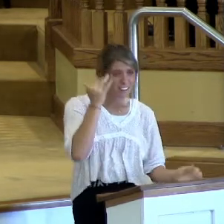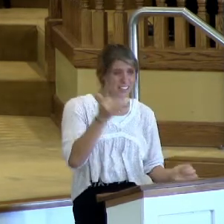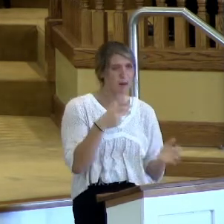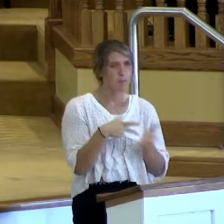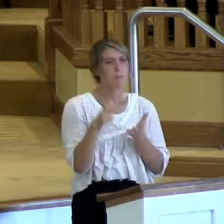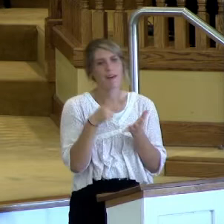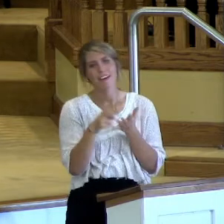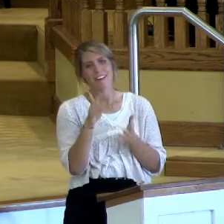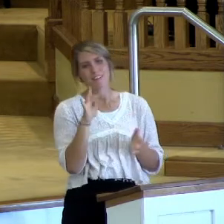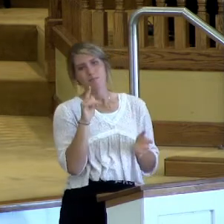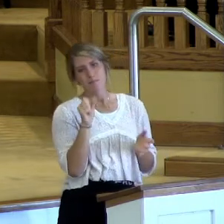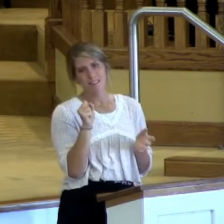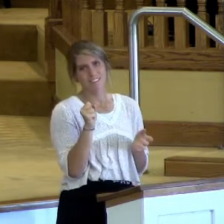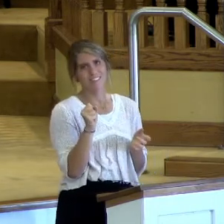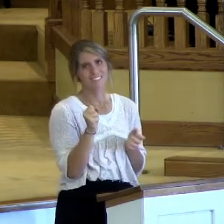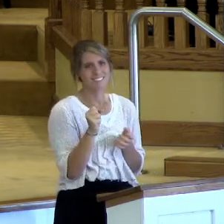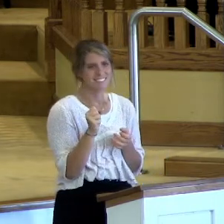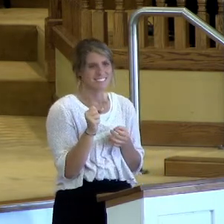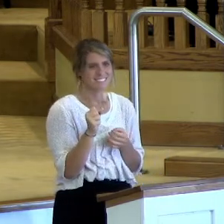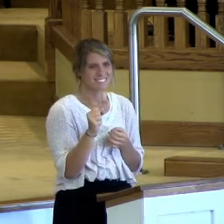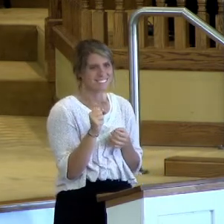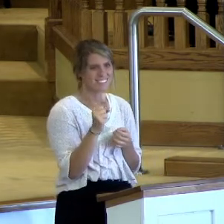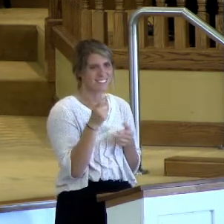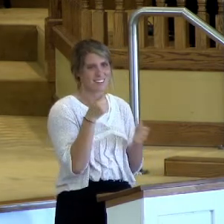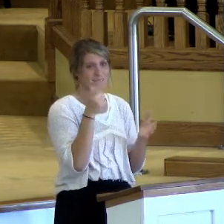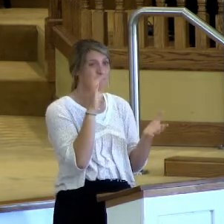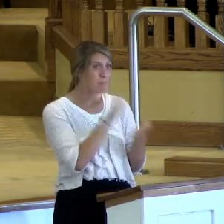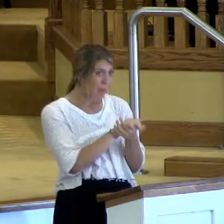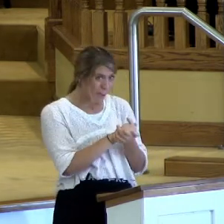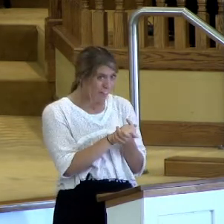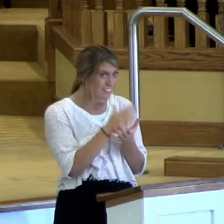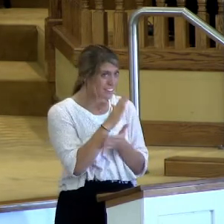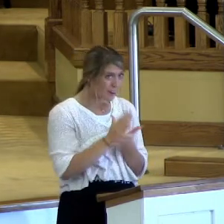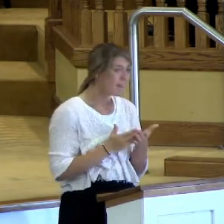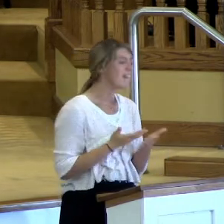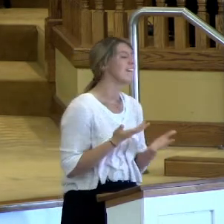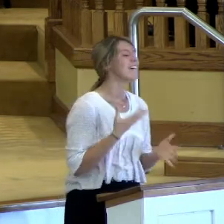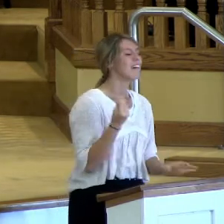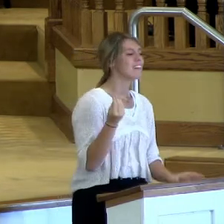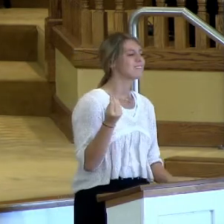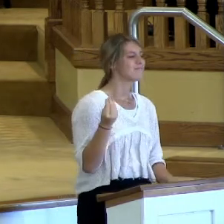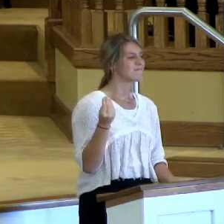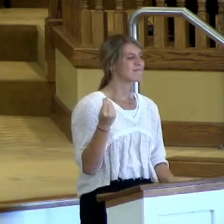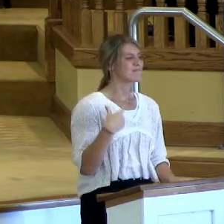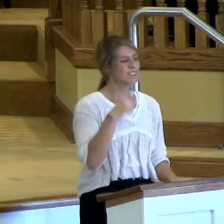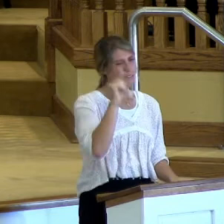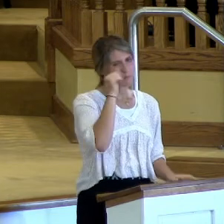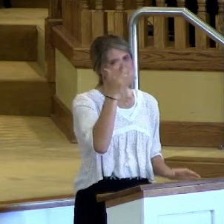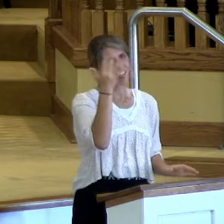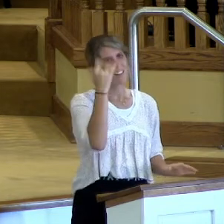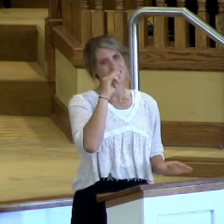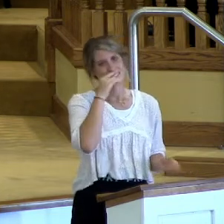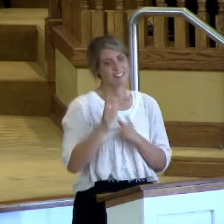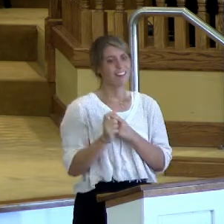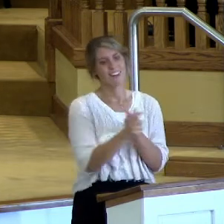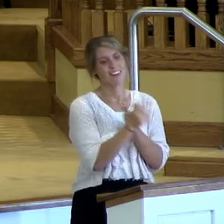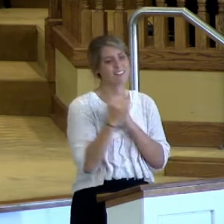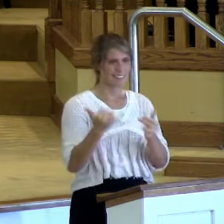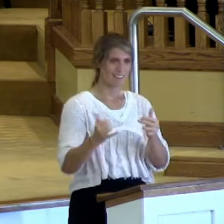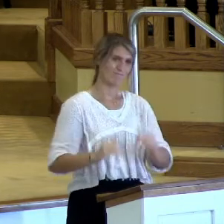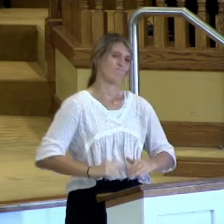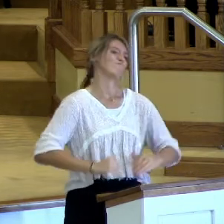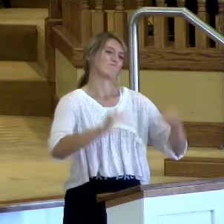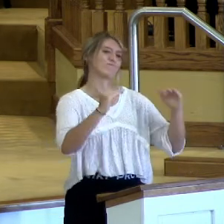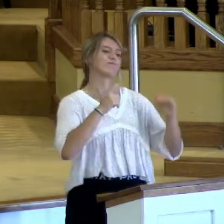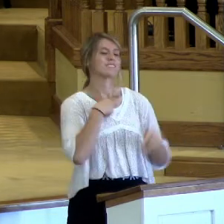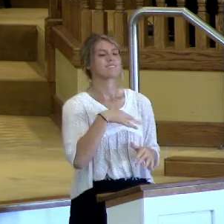they're paying bills. And they're married. And I remember when they were little kids running around here, and now they're just,